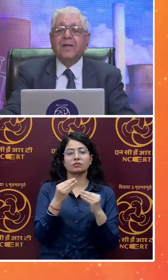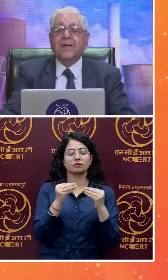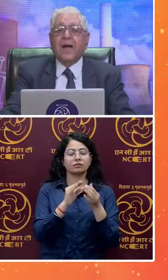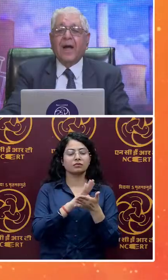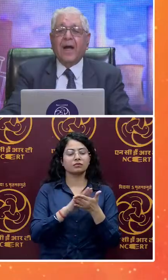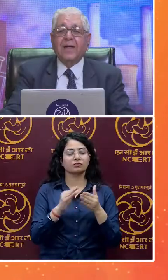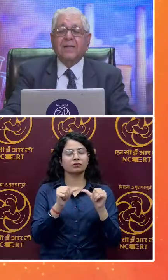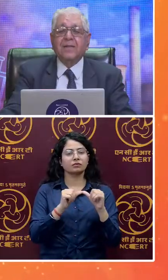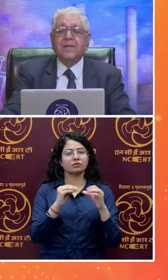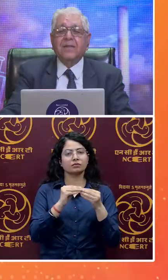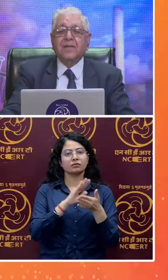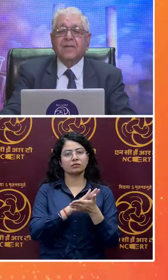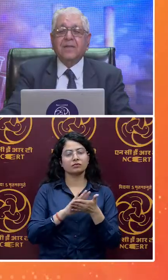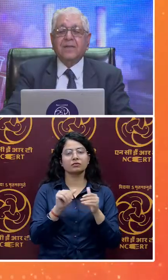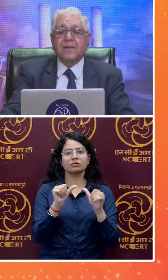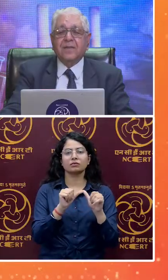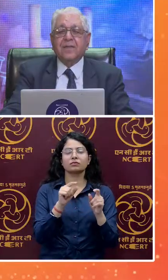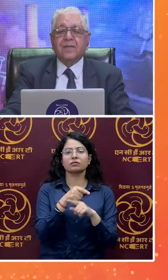Blackett and